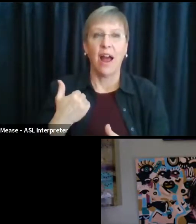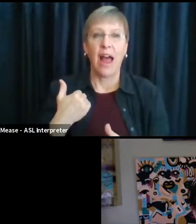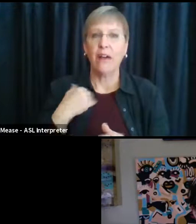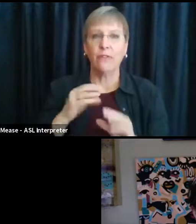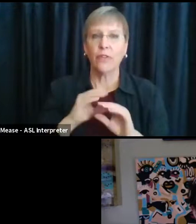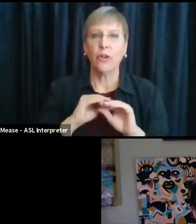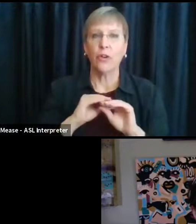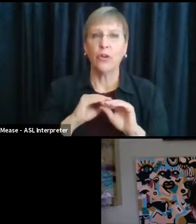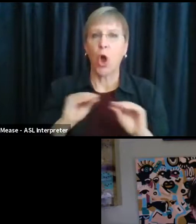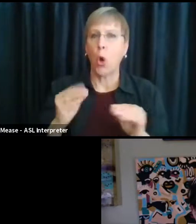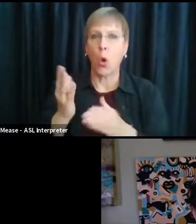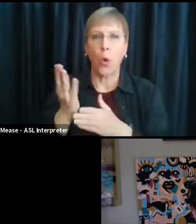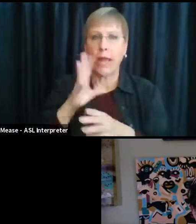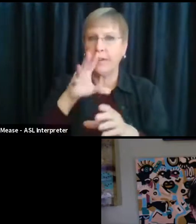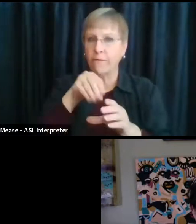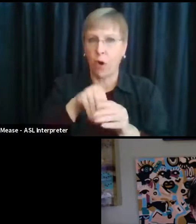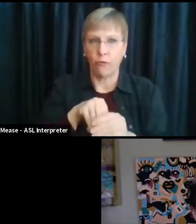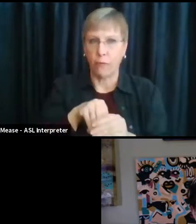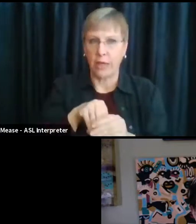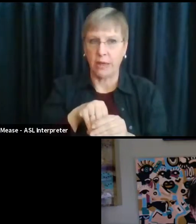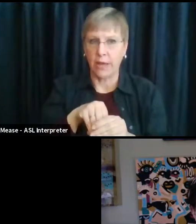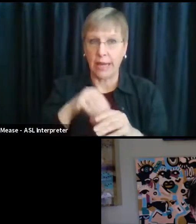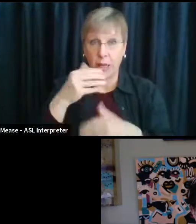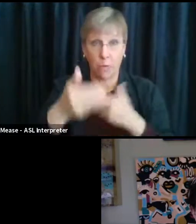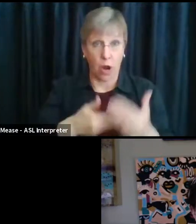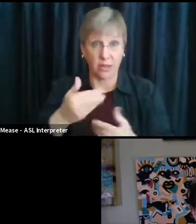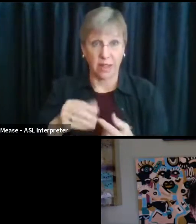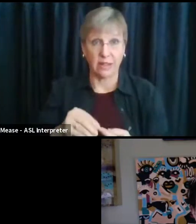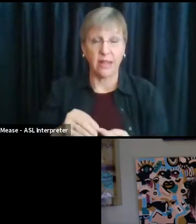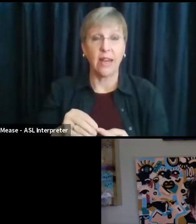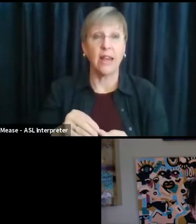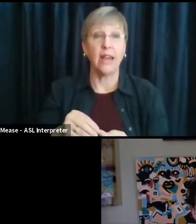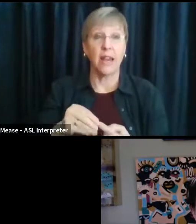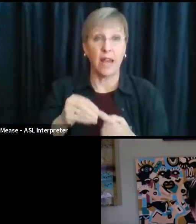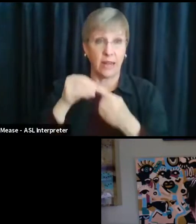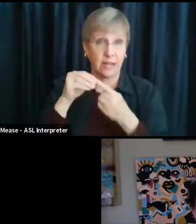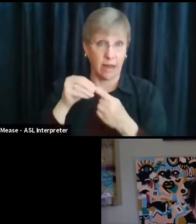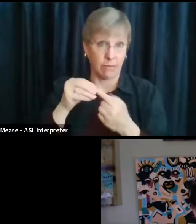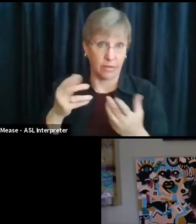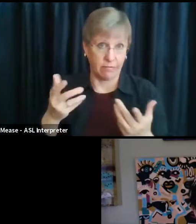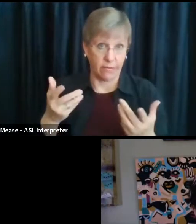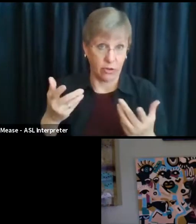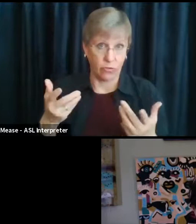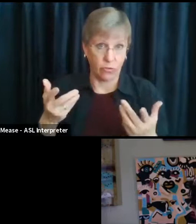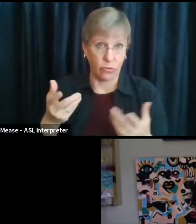have no part in the process except the advocacy.